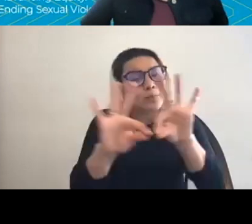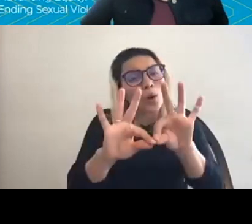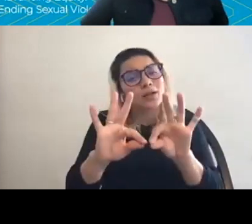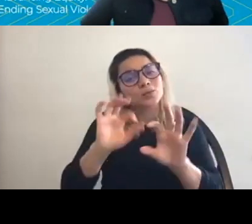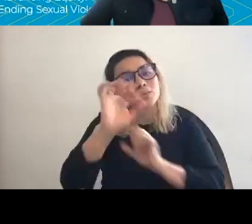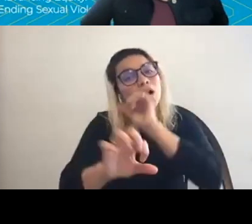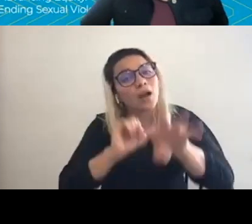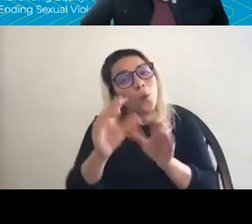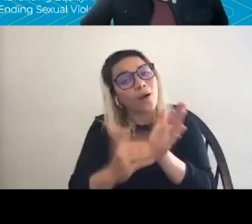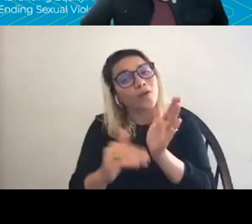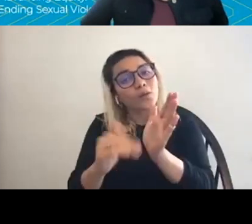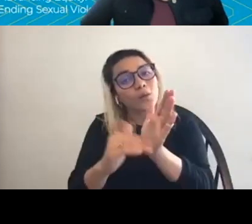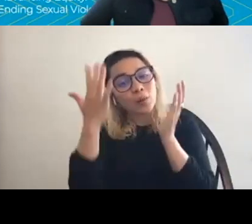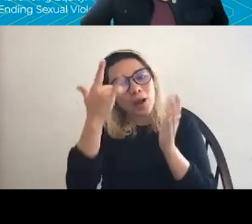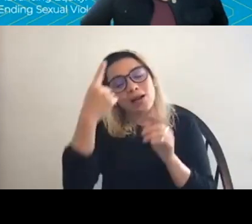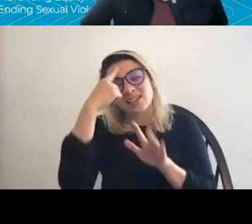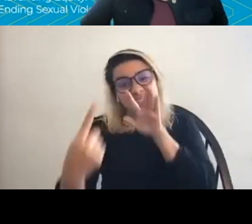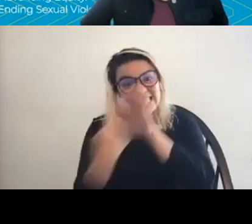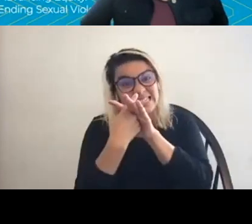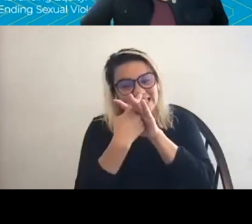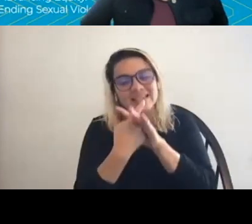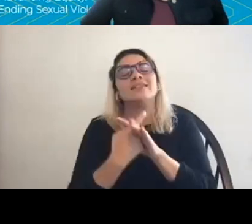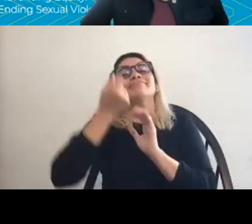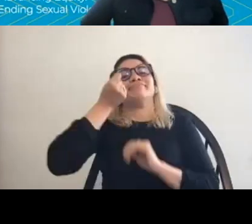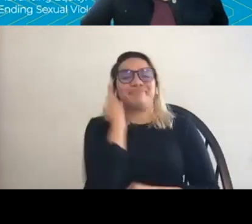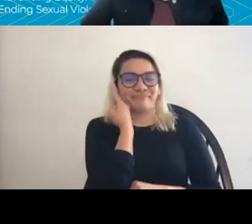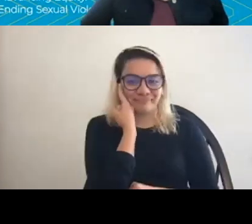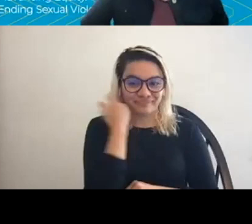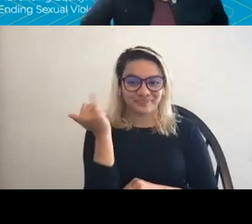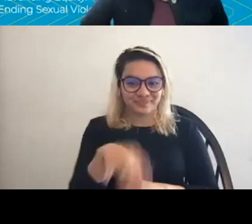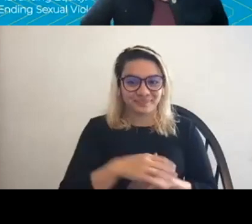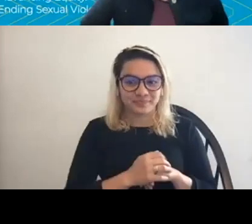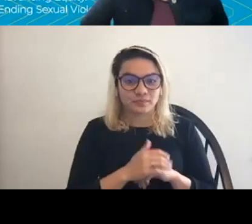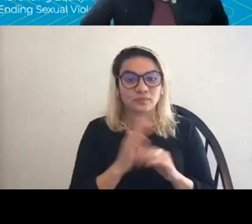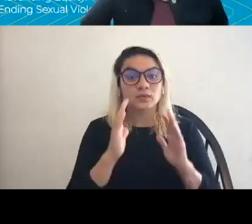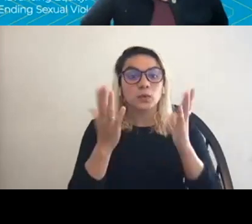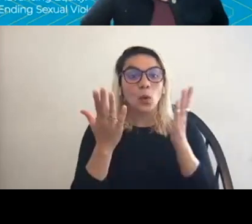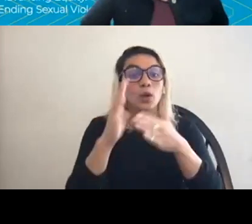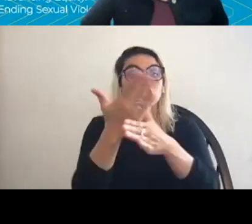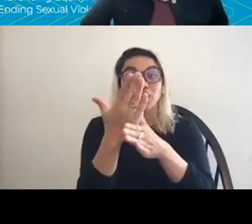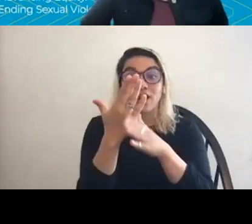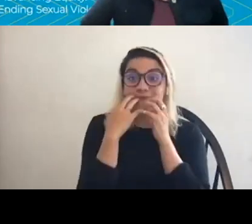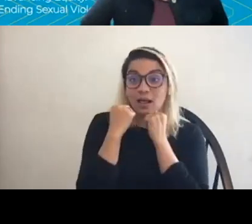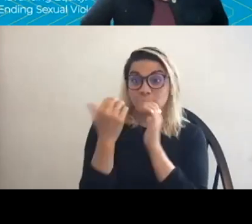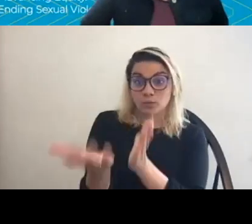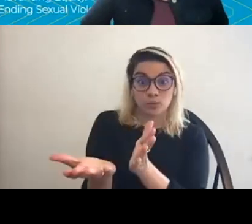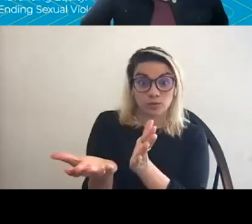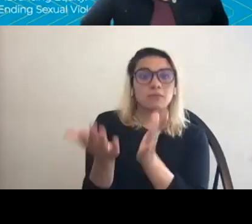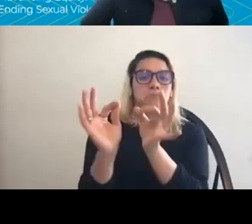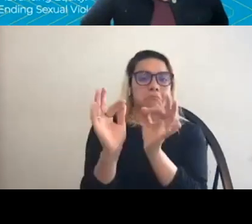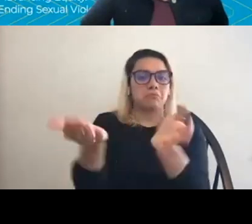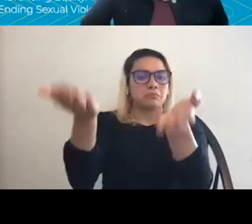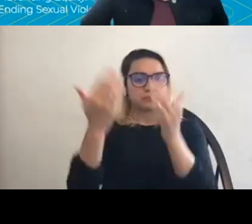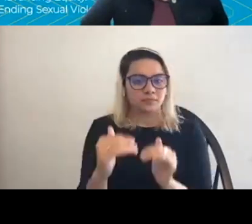when we start with our shared value, then we can name our villain. And we do that using